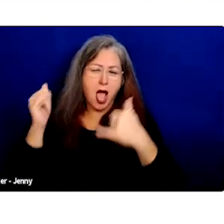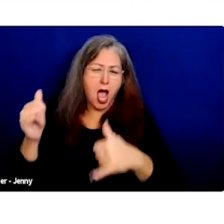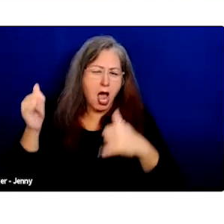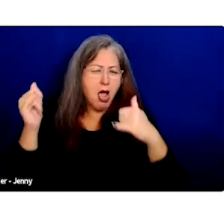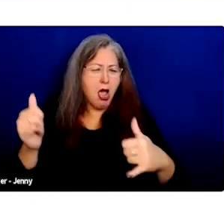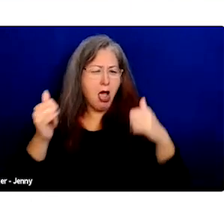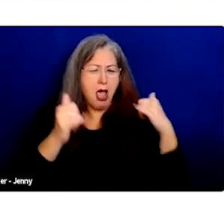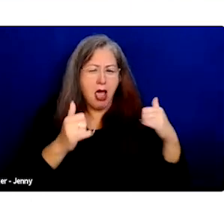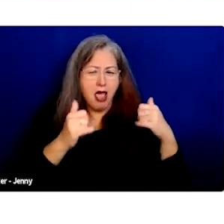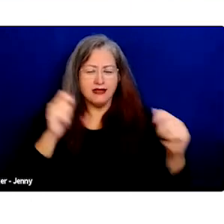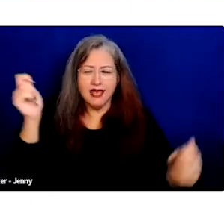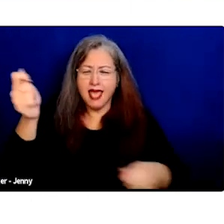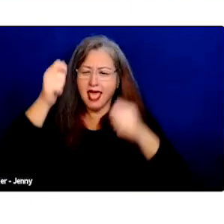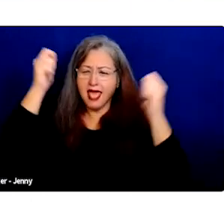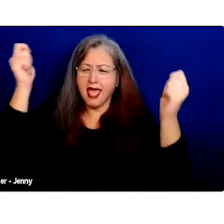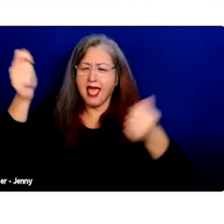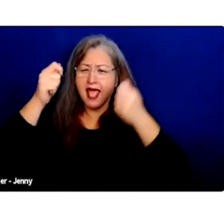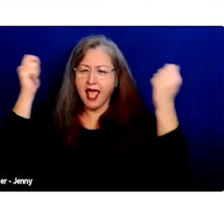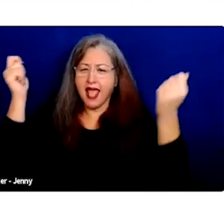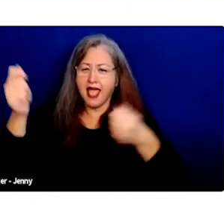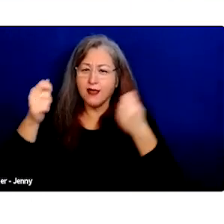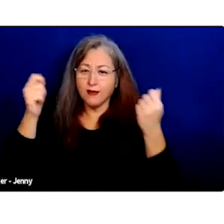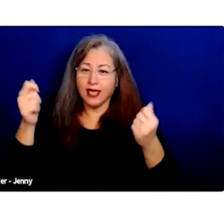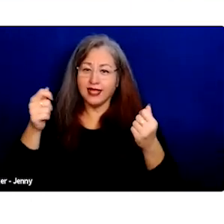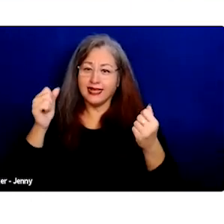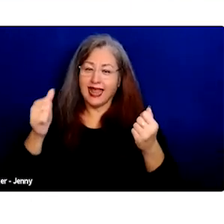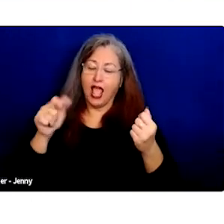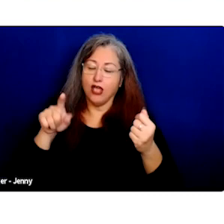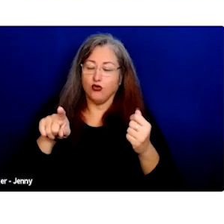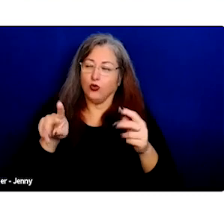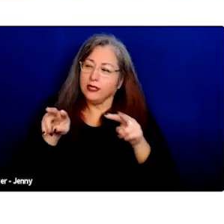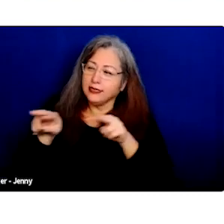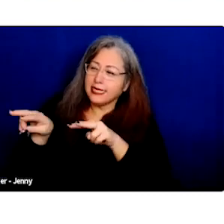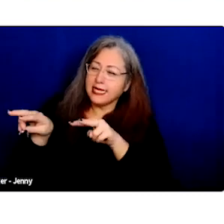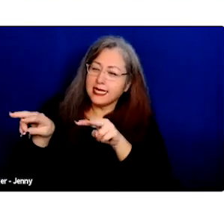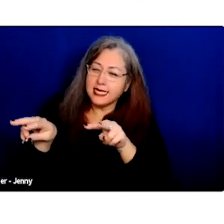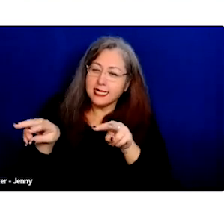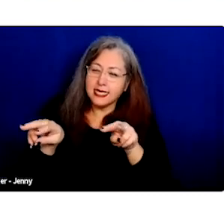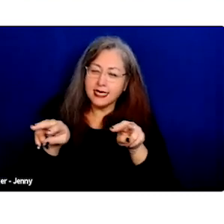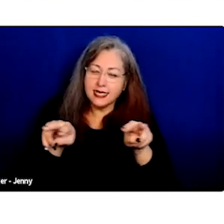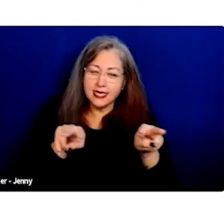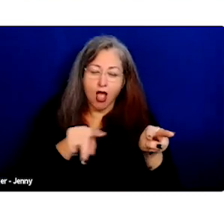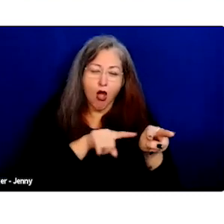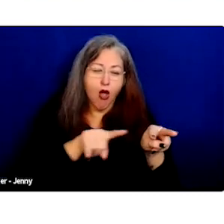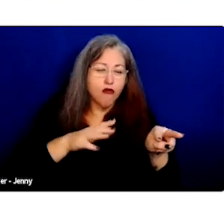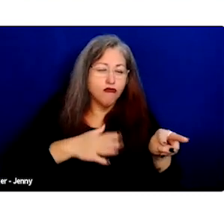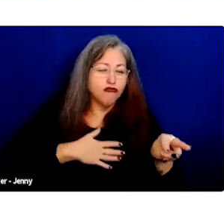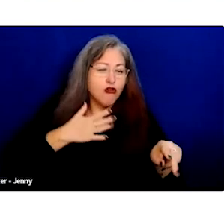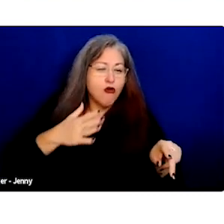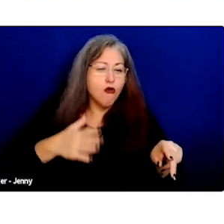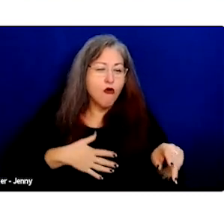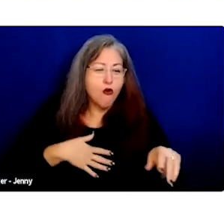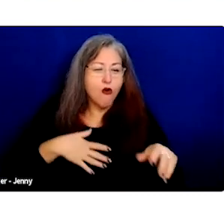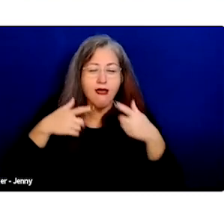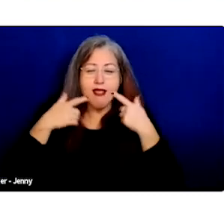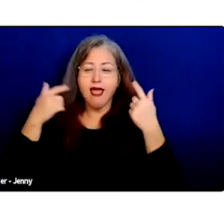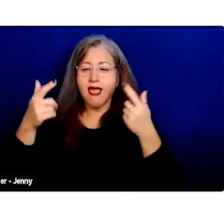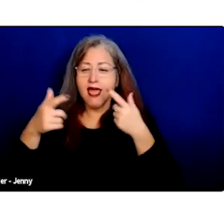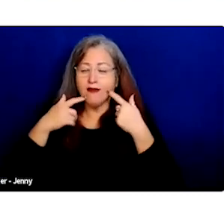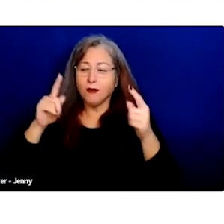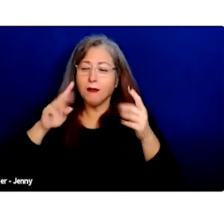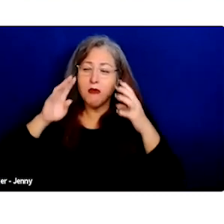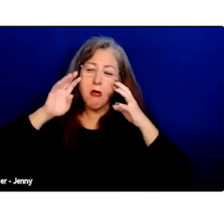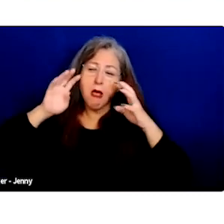you celebrate and you see it from your treehouse. You see the joy and laughter and tears of